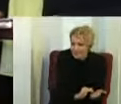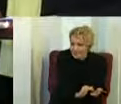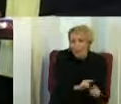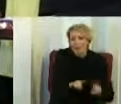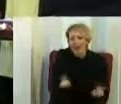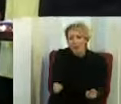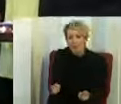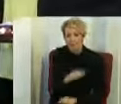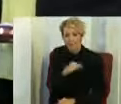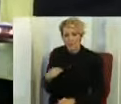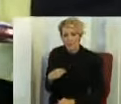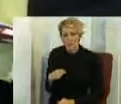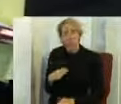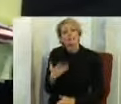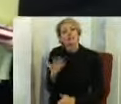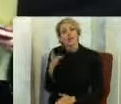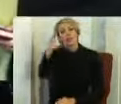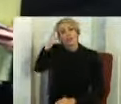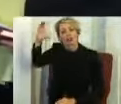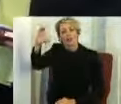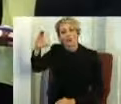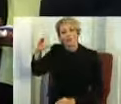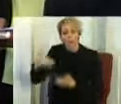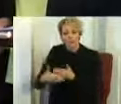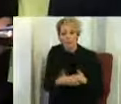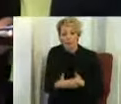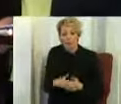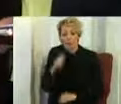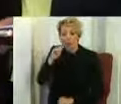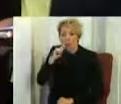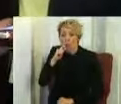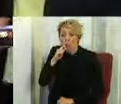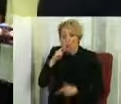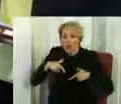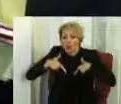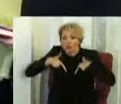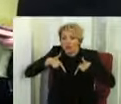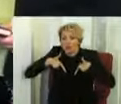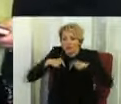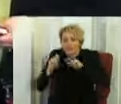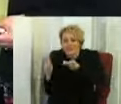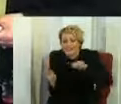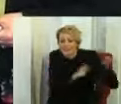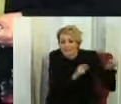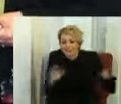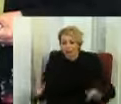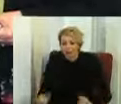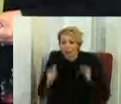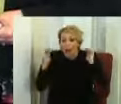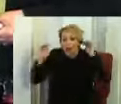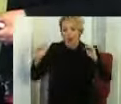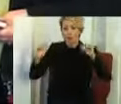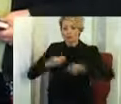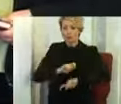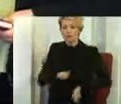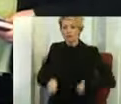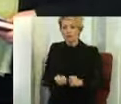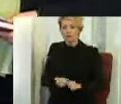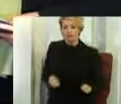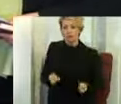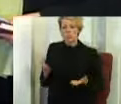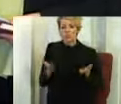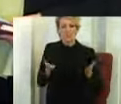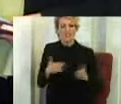you are taking off the bib and putting on the apron. It means that we're taking off the need for us always to be ministered